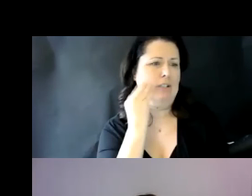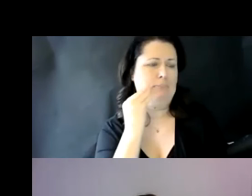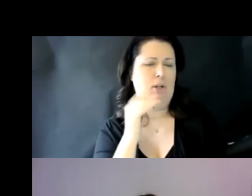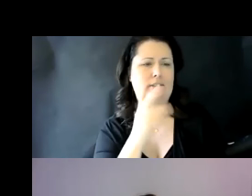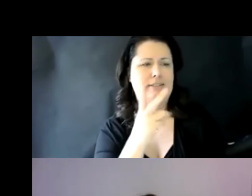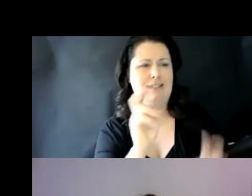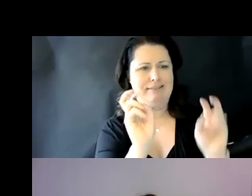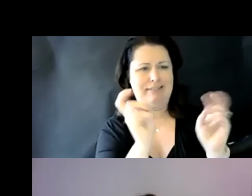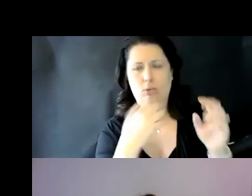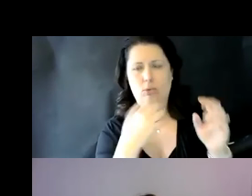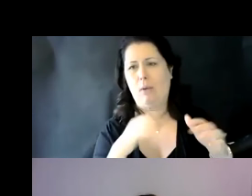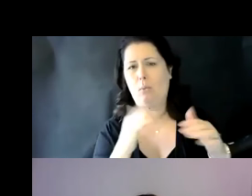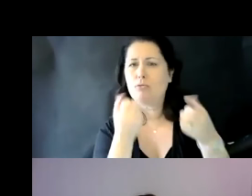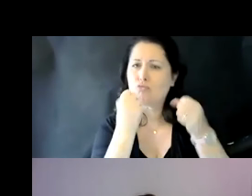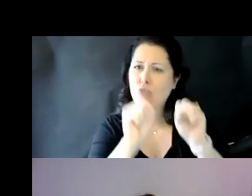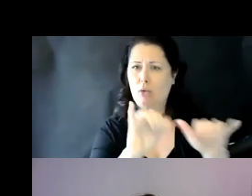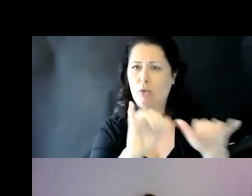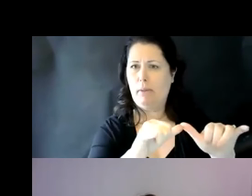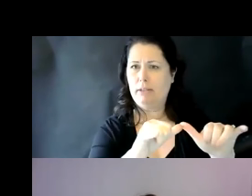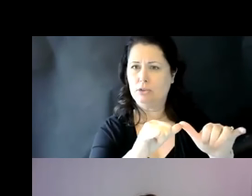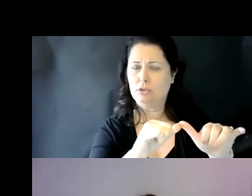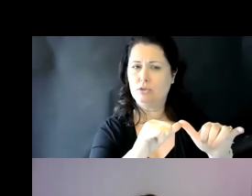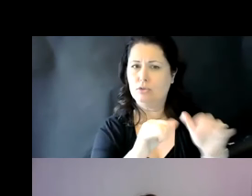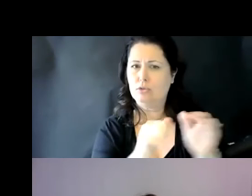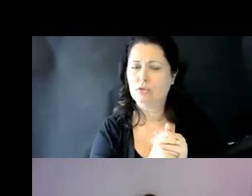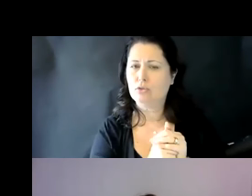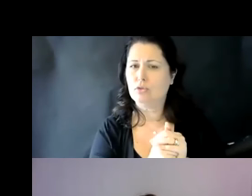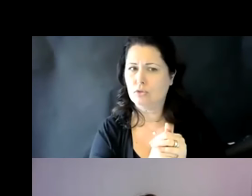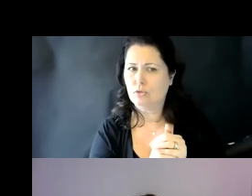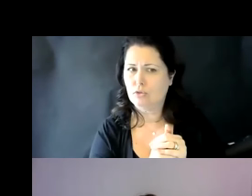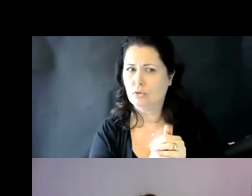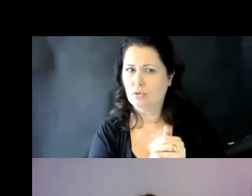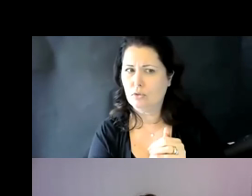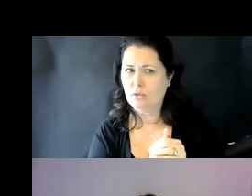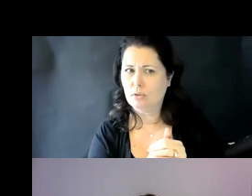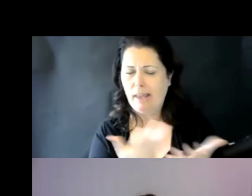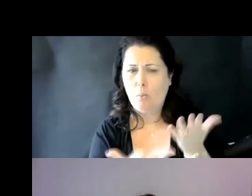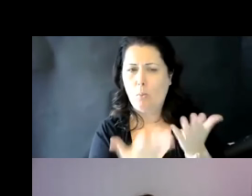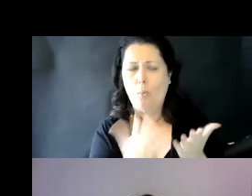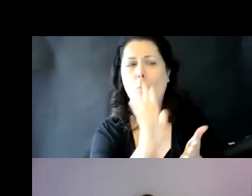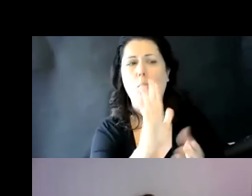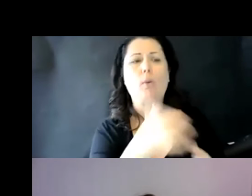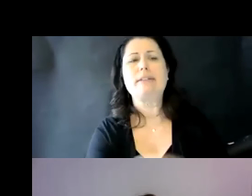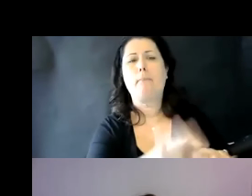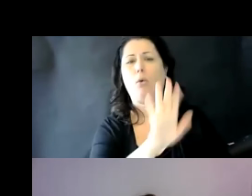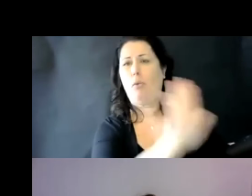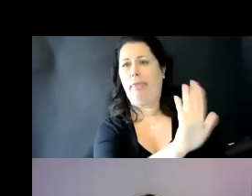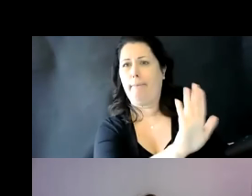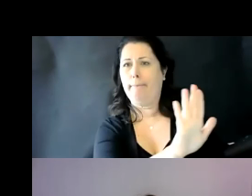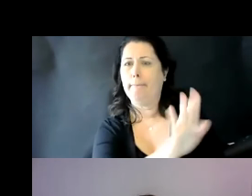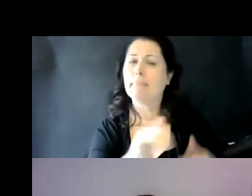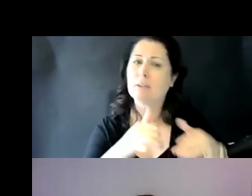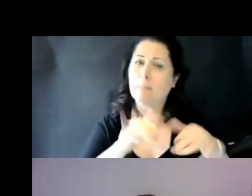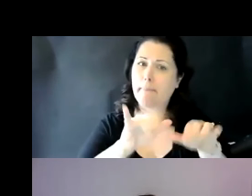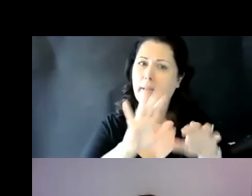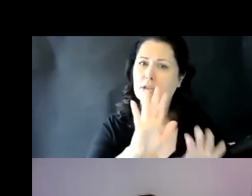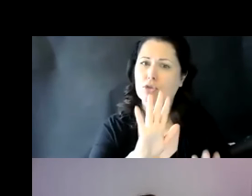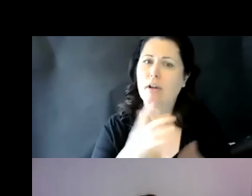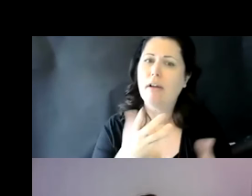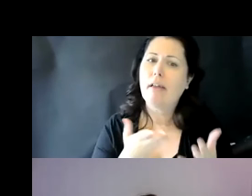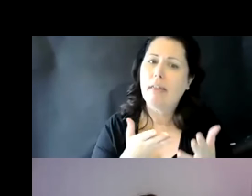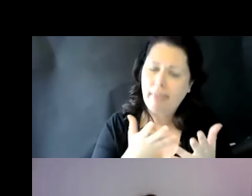make sure that you're capturing indicators of that measure that's important to them. Once you've actually got the measure, then have to put it